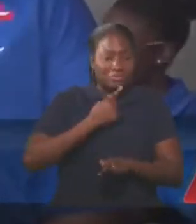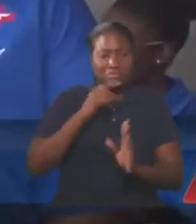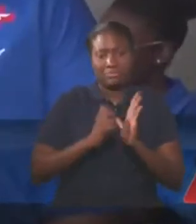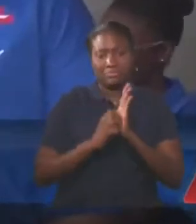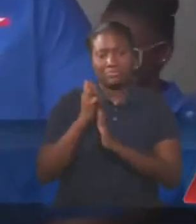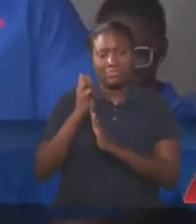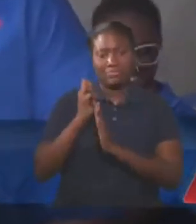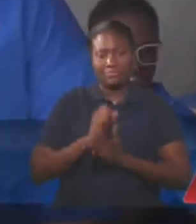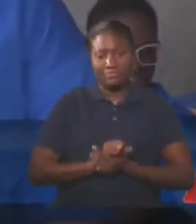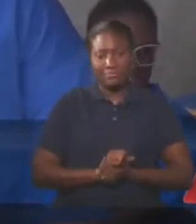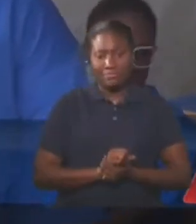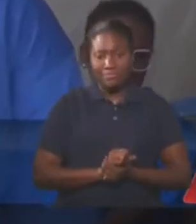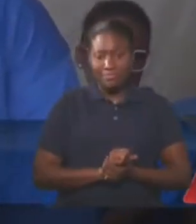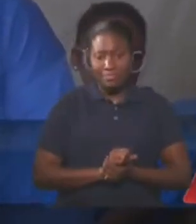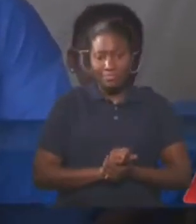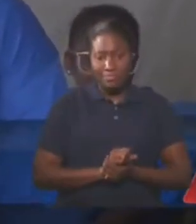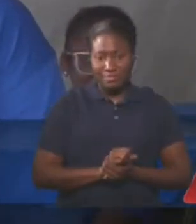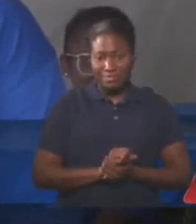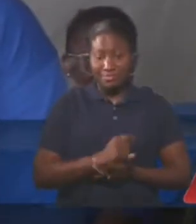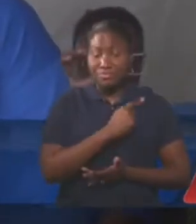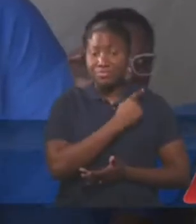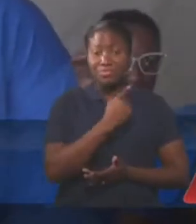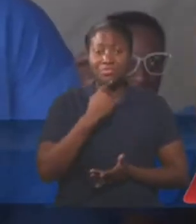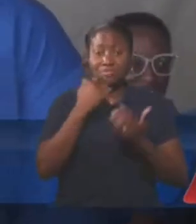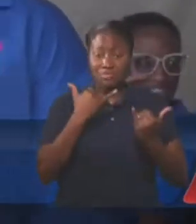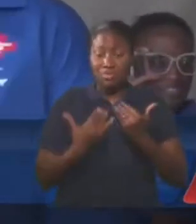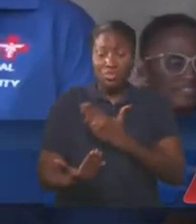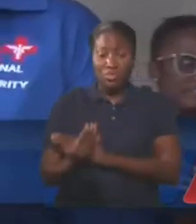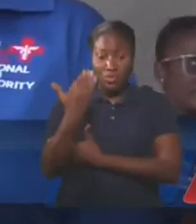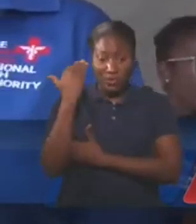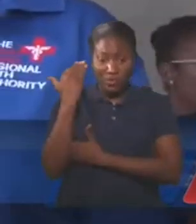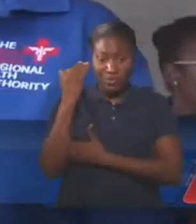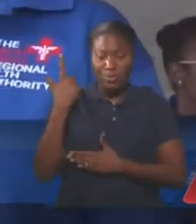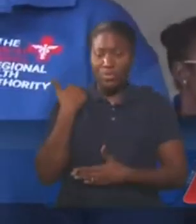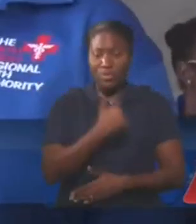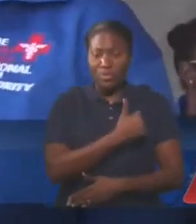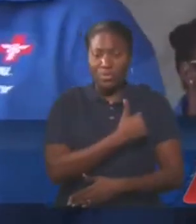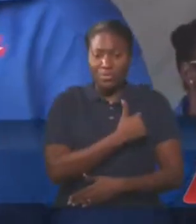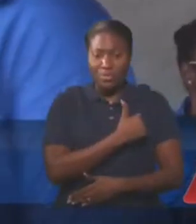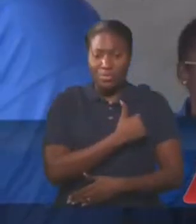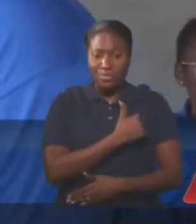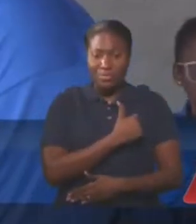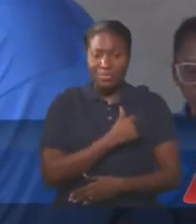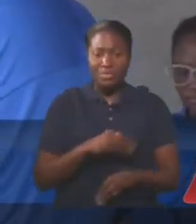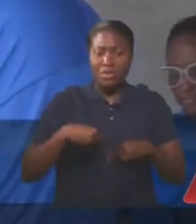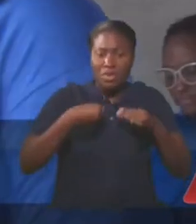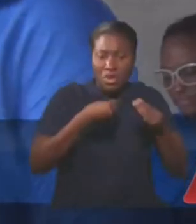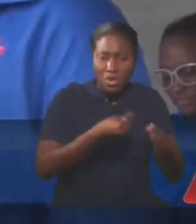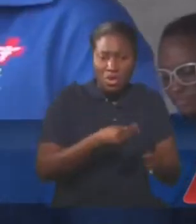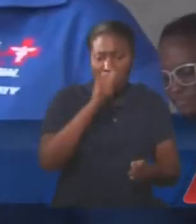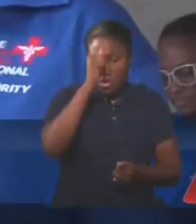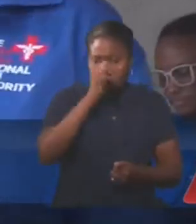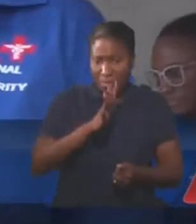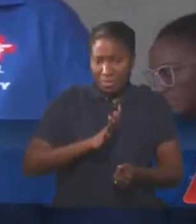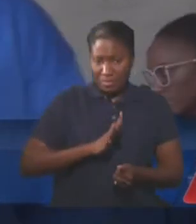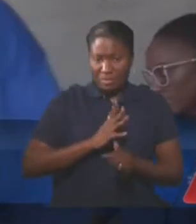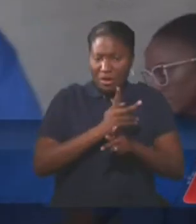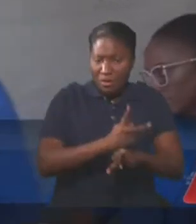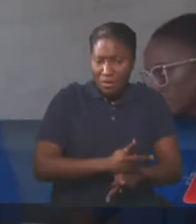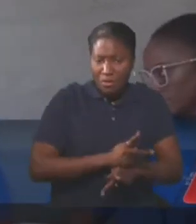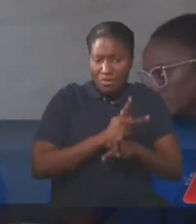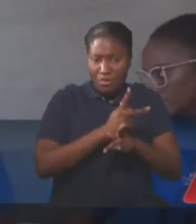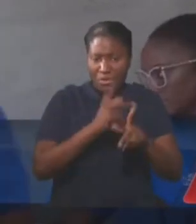and prevention. Our issue this morning, where we are giving men a point of care test